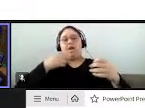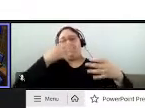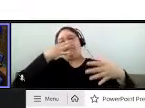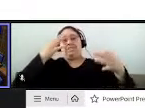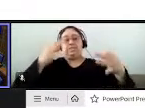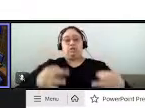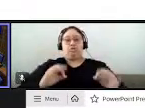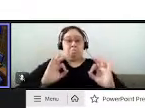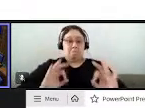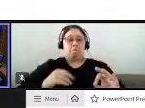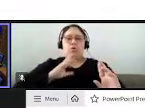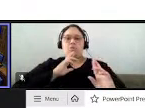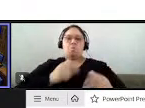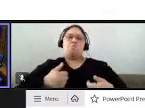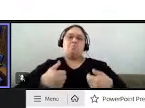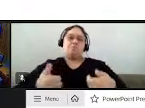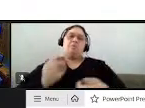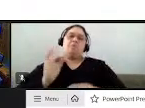we will report back.